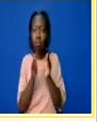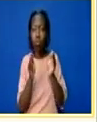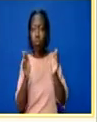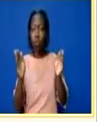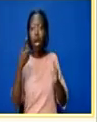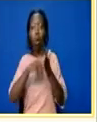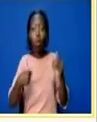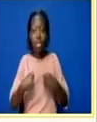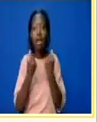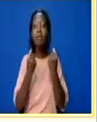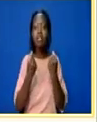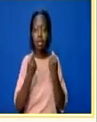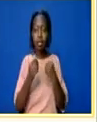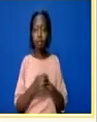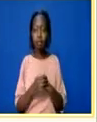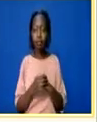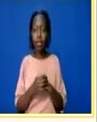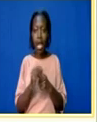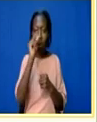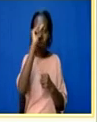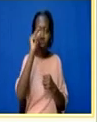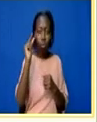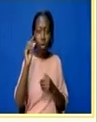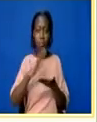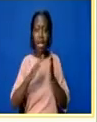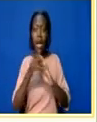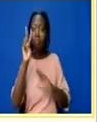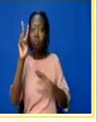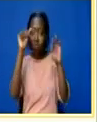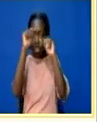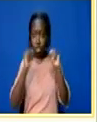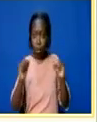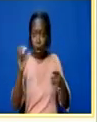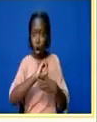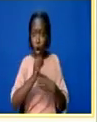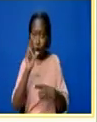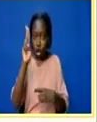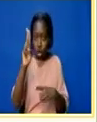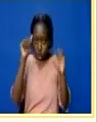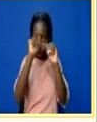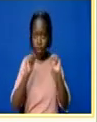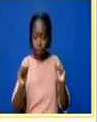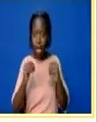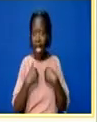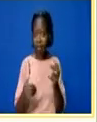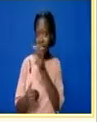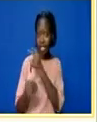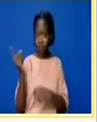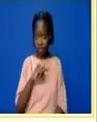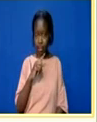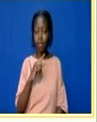what happens? Read the next one. The channels become V-shaped or U-shaped. We have seen that in our diagram. Yes, we have. They